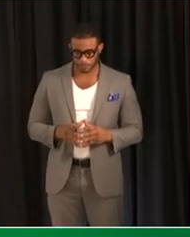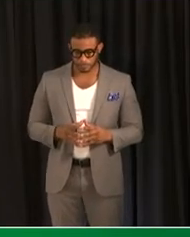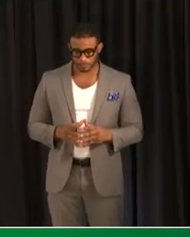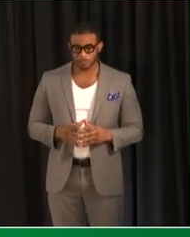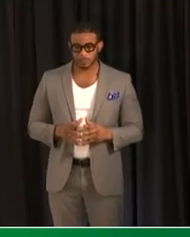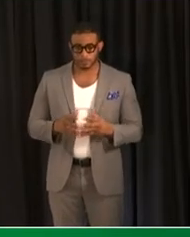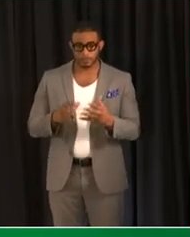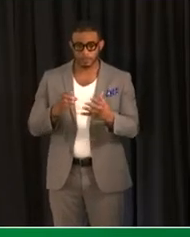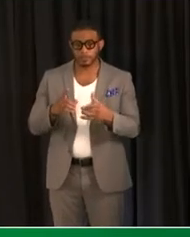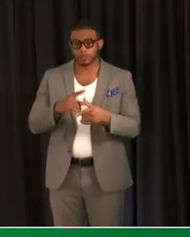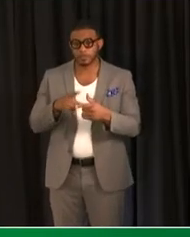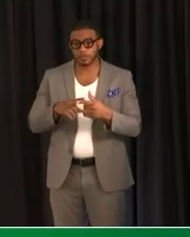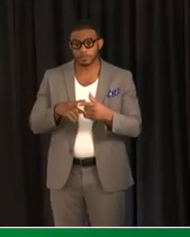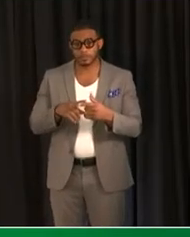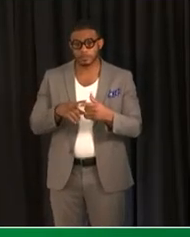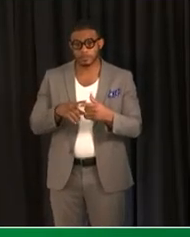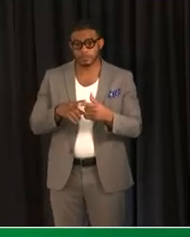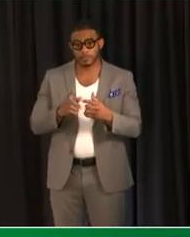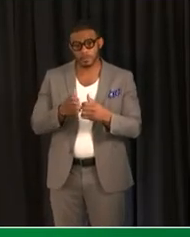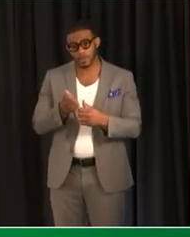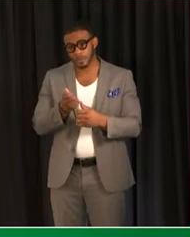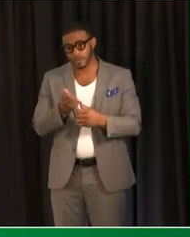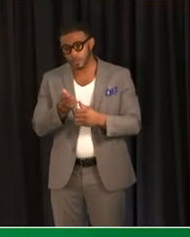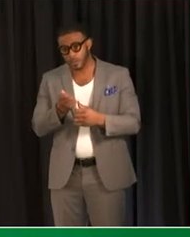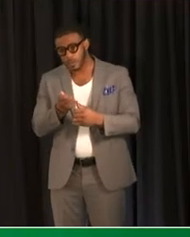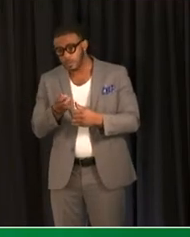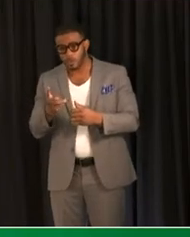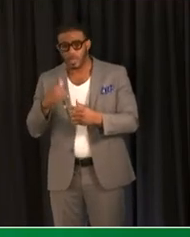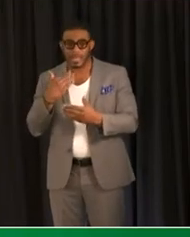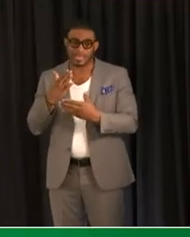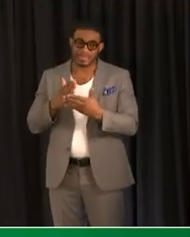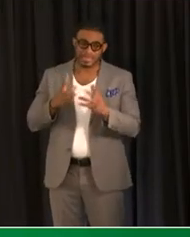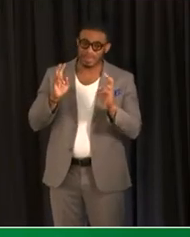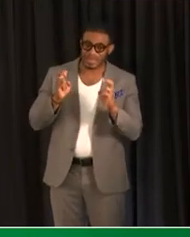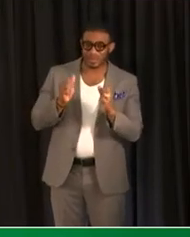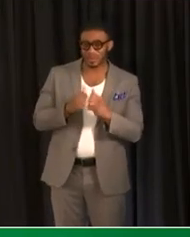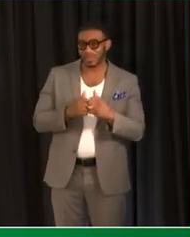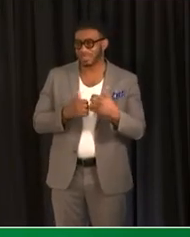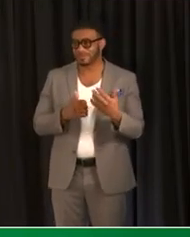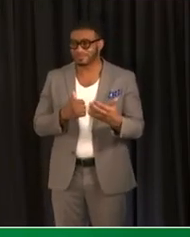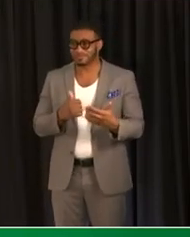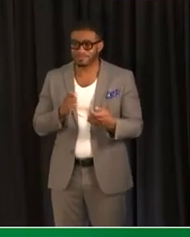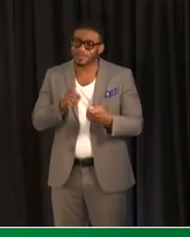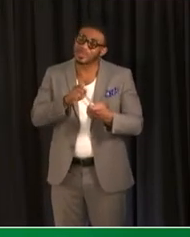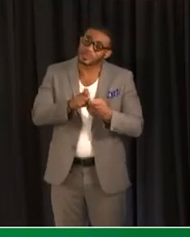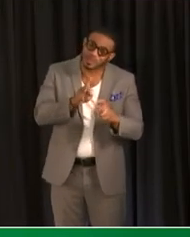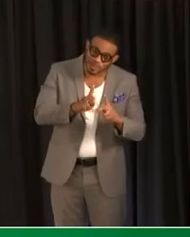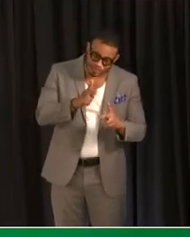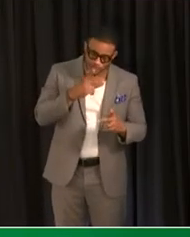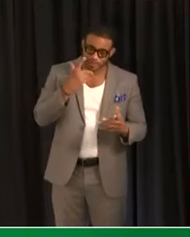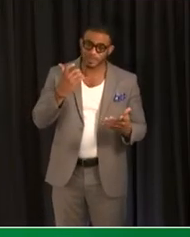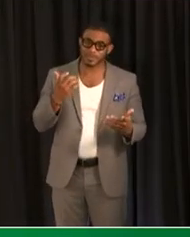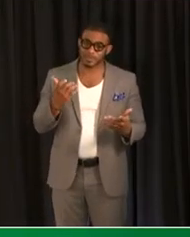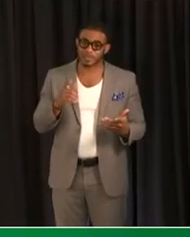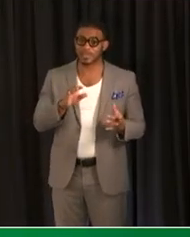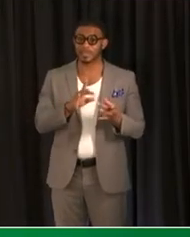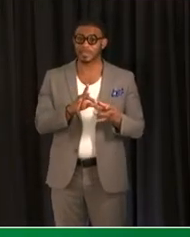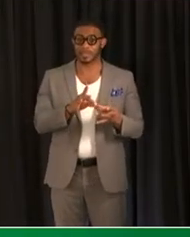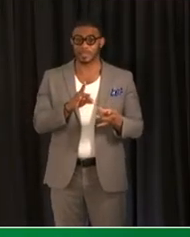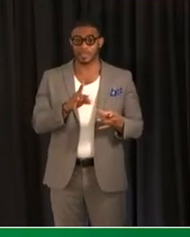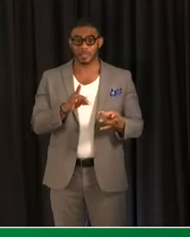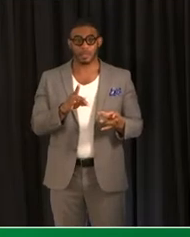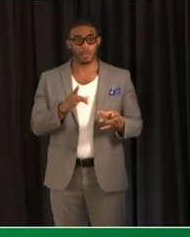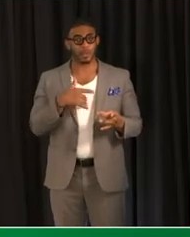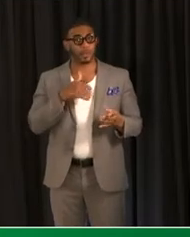por familia. Okay, and then with couples, we've had some issues with certain people because they are upset